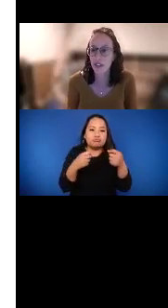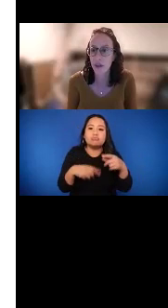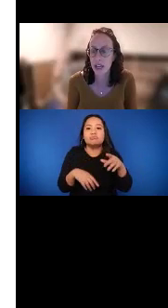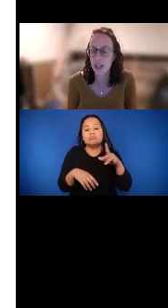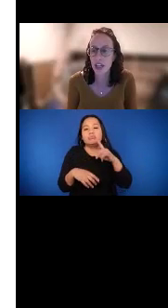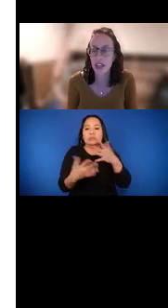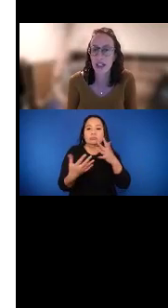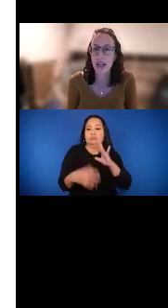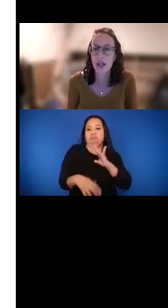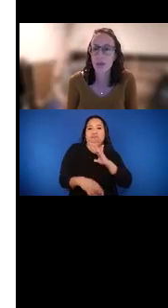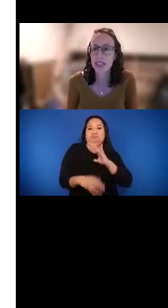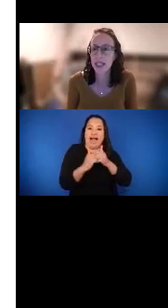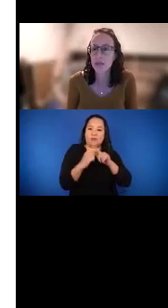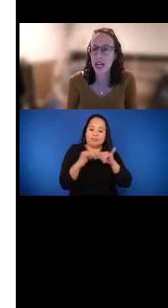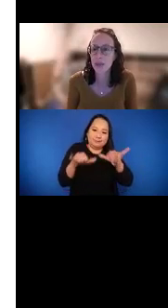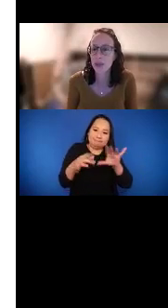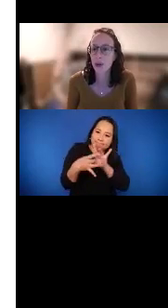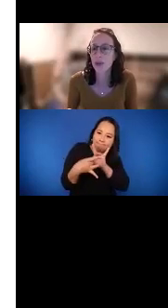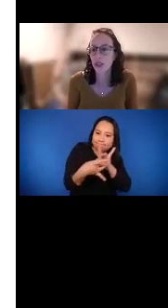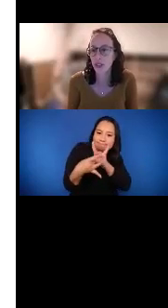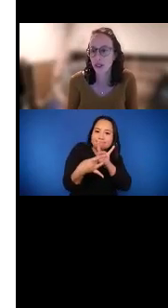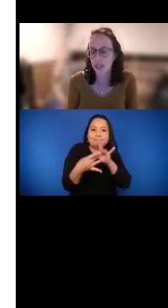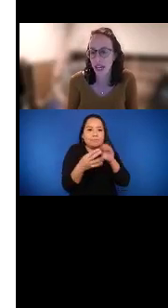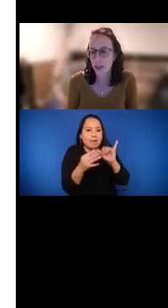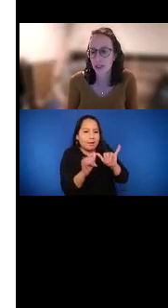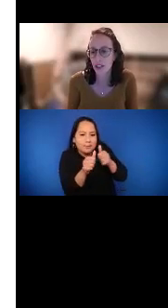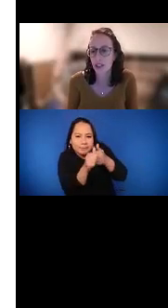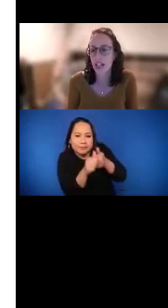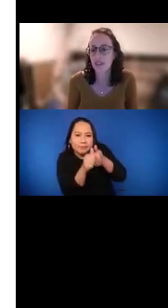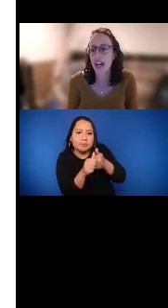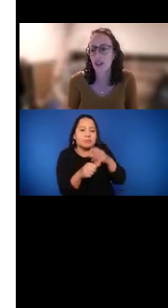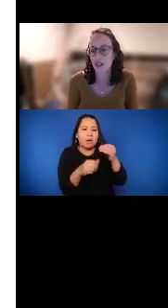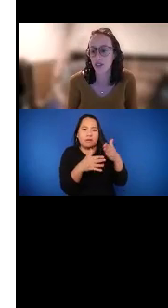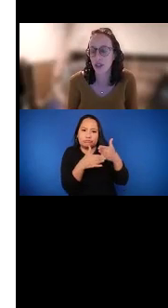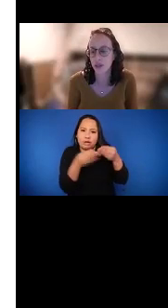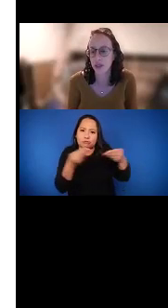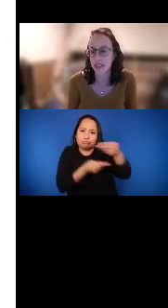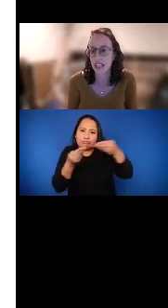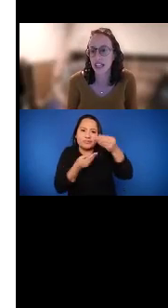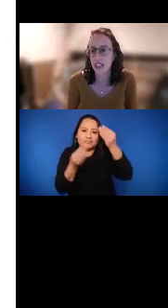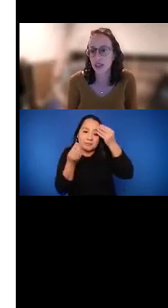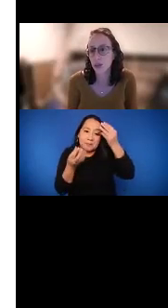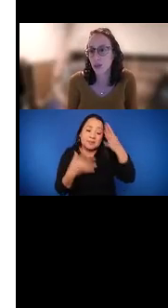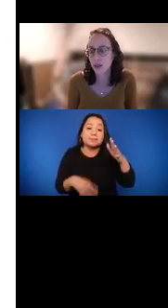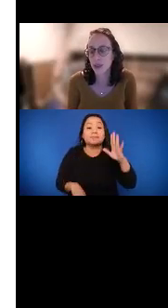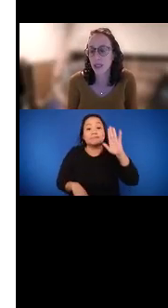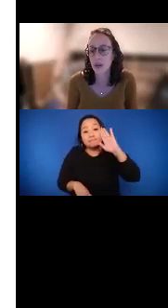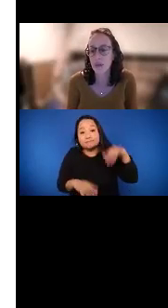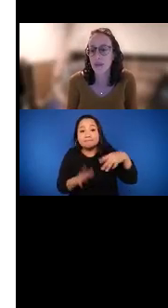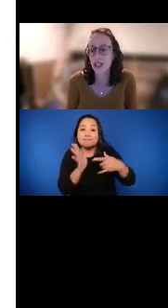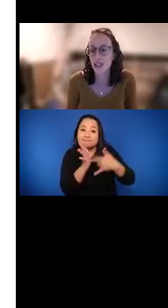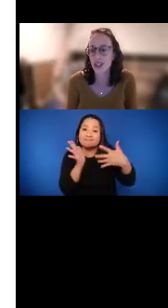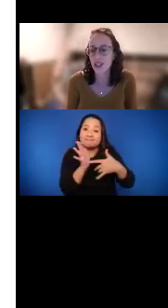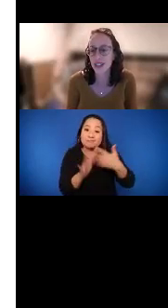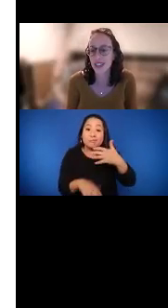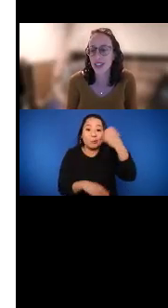share information. But sometimes older neighbors are left out of those tools. So